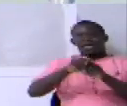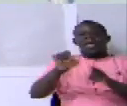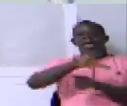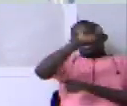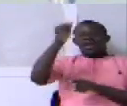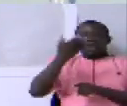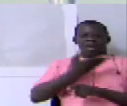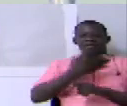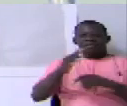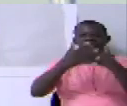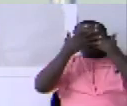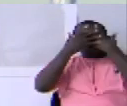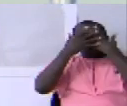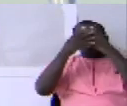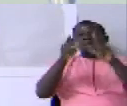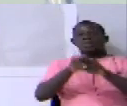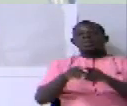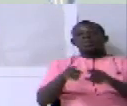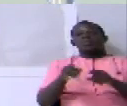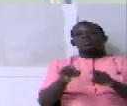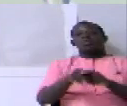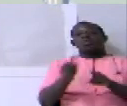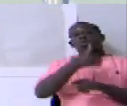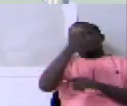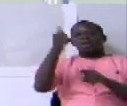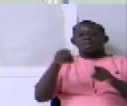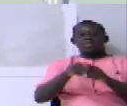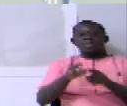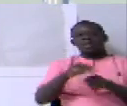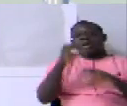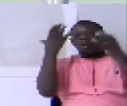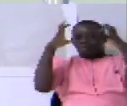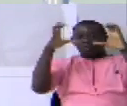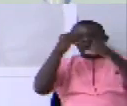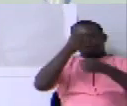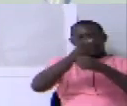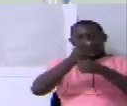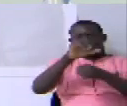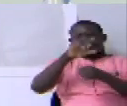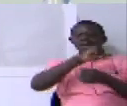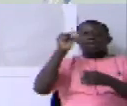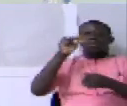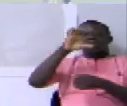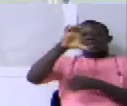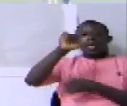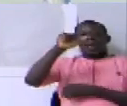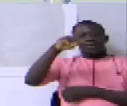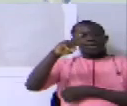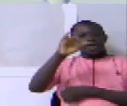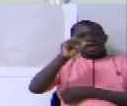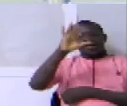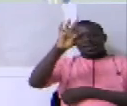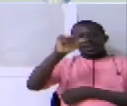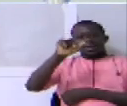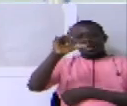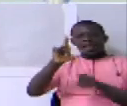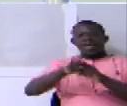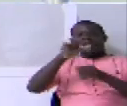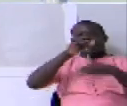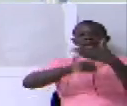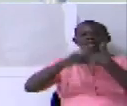have the prison capital cases regulations that also were in